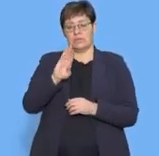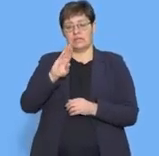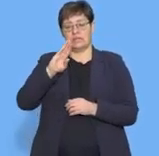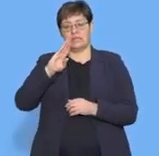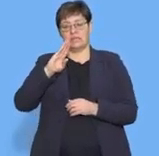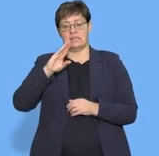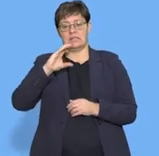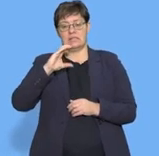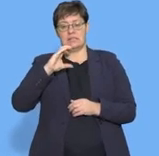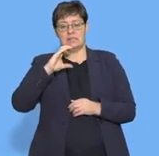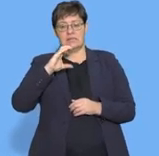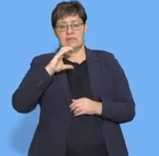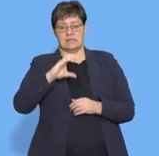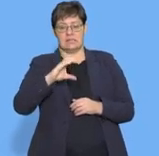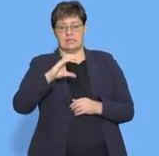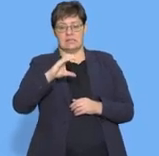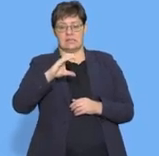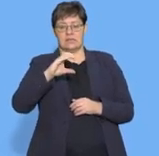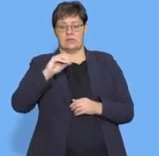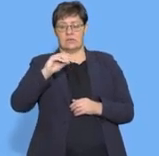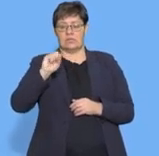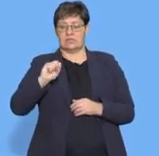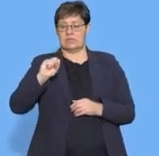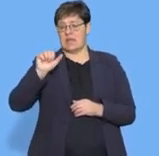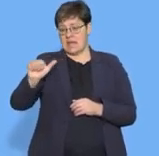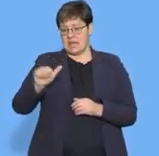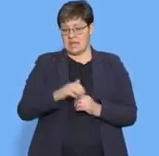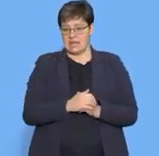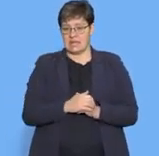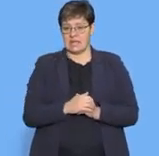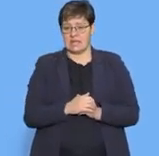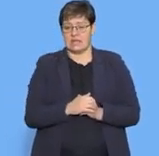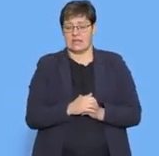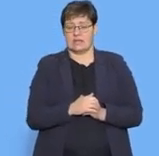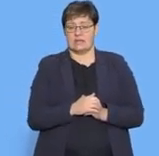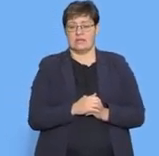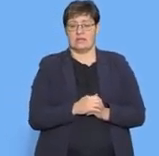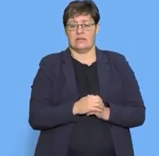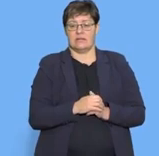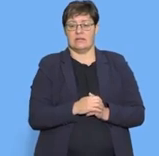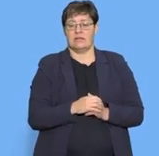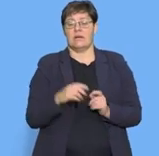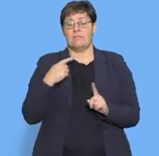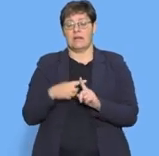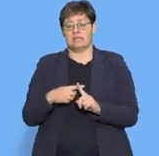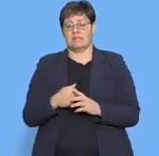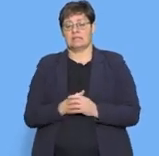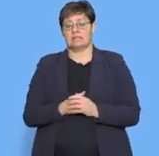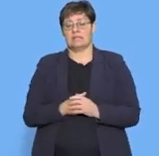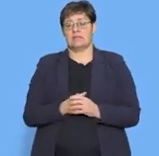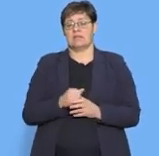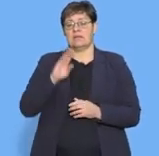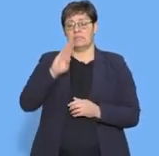it's 2BC cos A. Our third term will be squaring this term here. So it will be